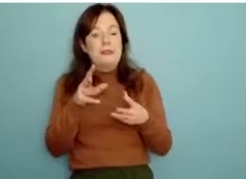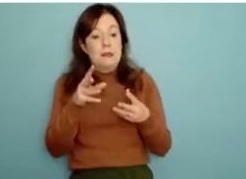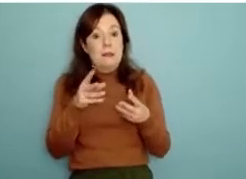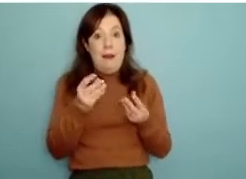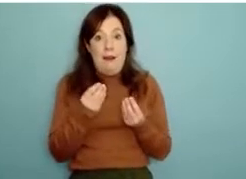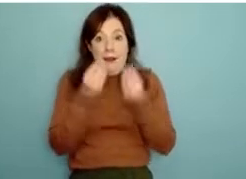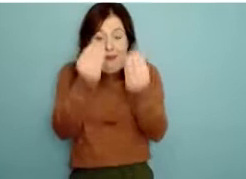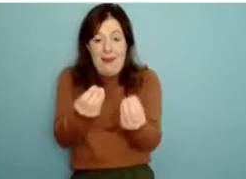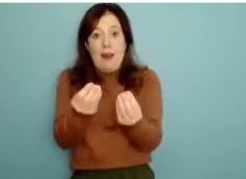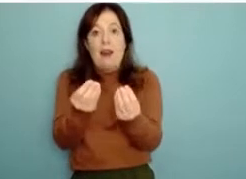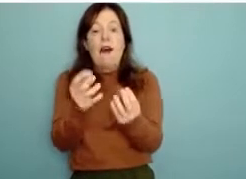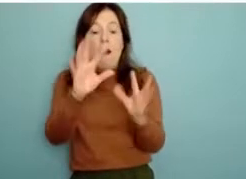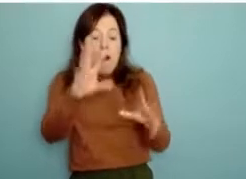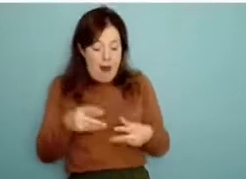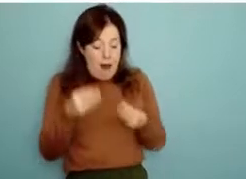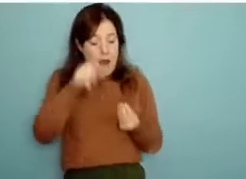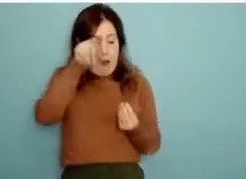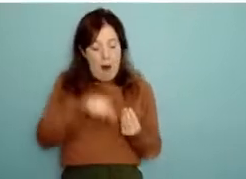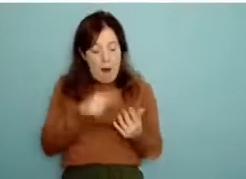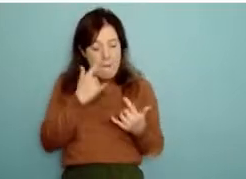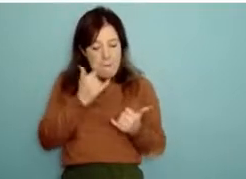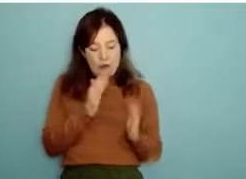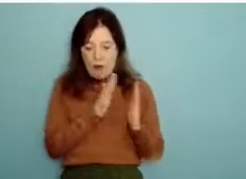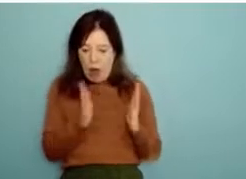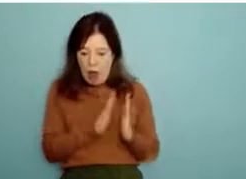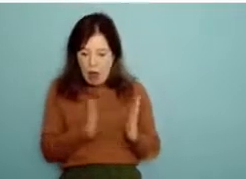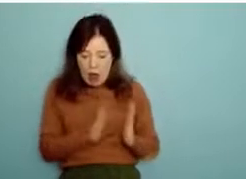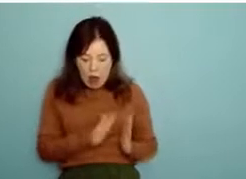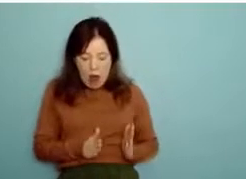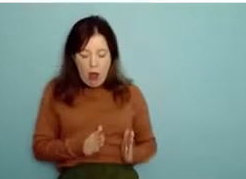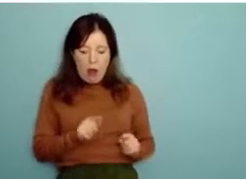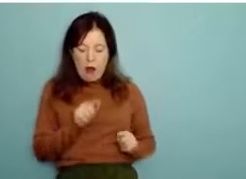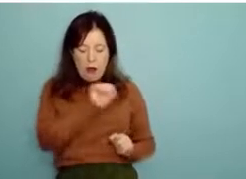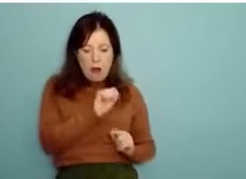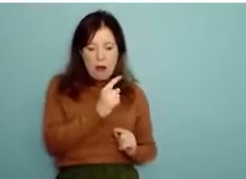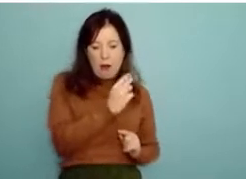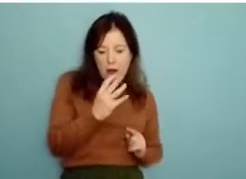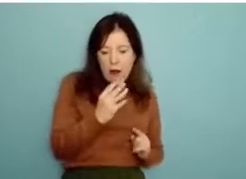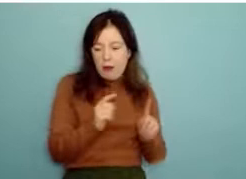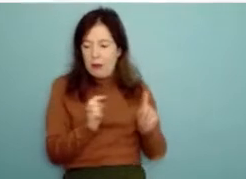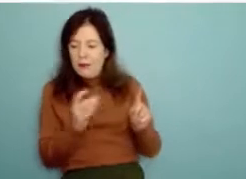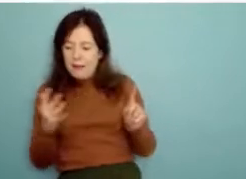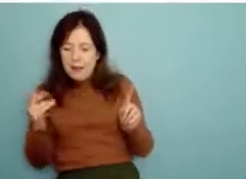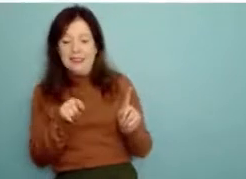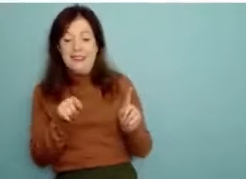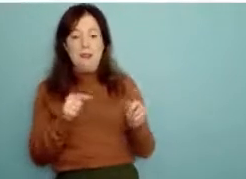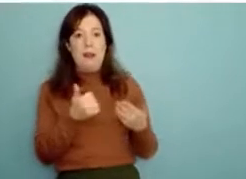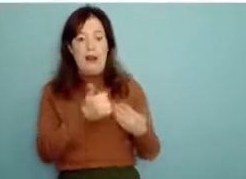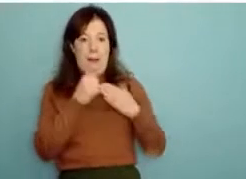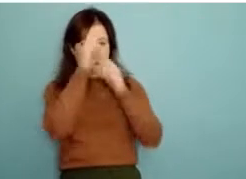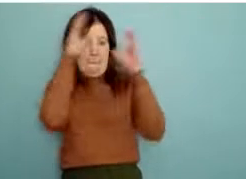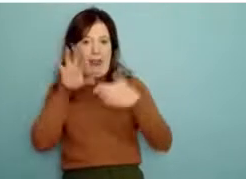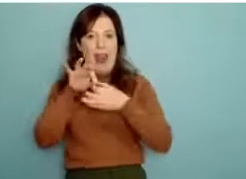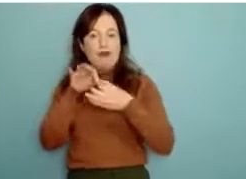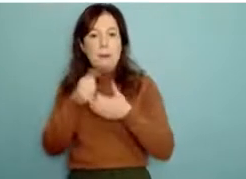influence and give you a better session rather than just winging it at the last minute, because what you're seeing with those measures